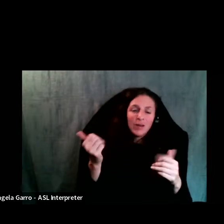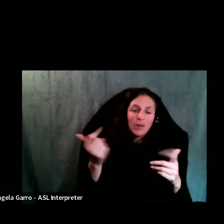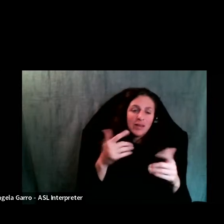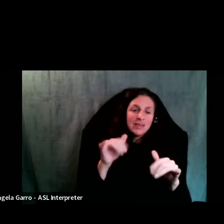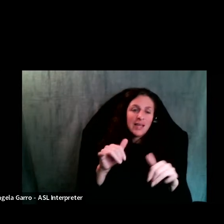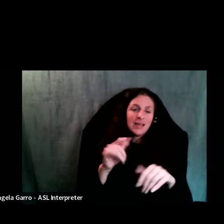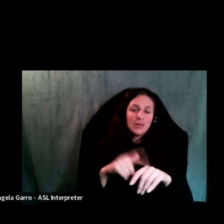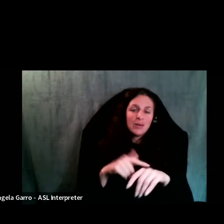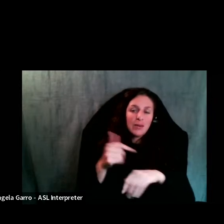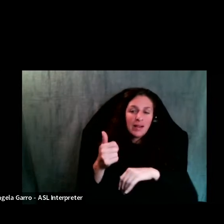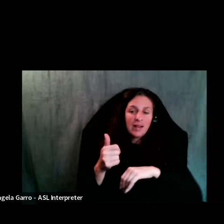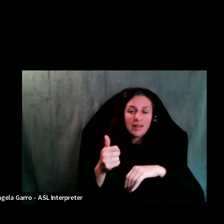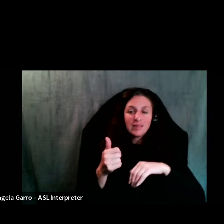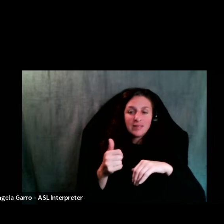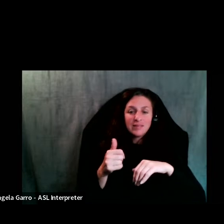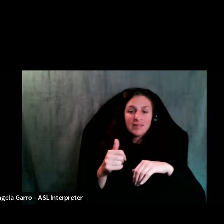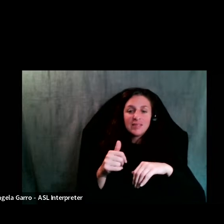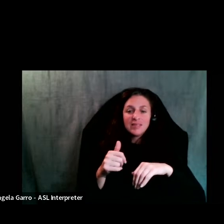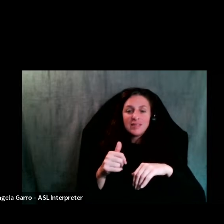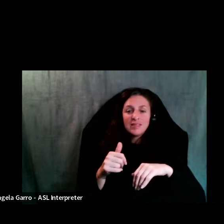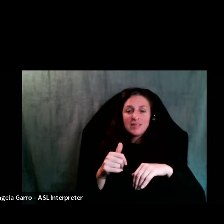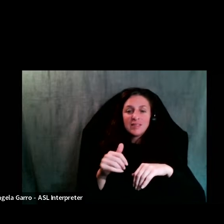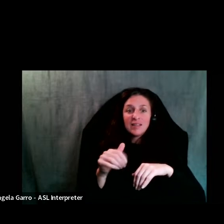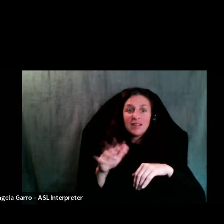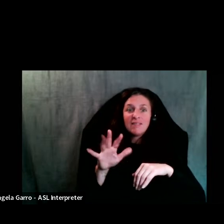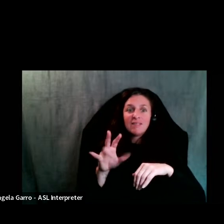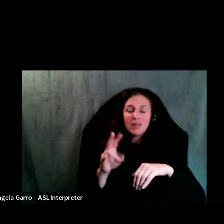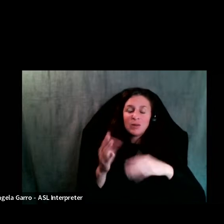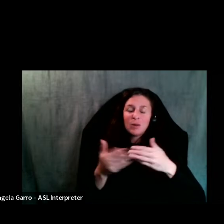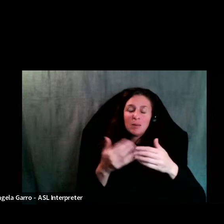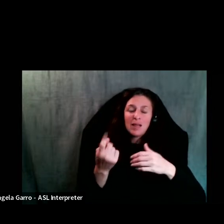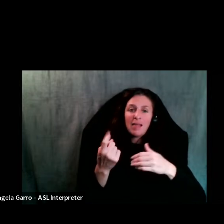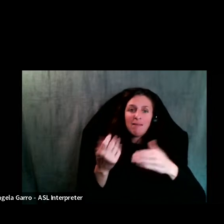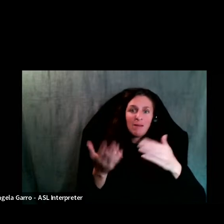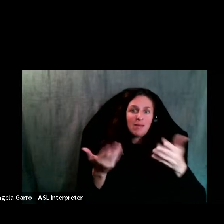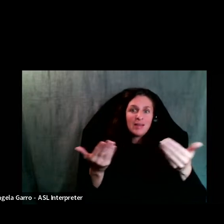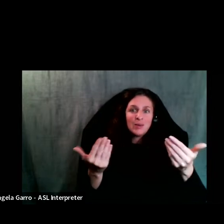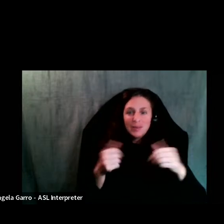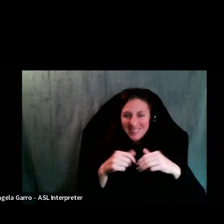just, what time is it? I don't even know. 50. All right. It's almost 11 o'clock. Let's go. Anything else?